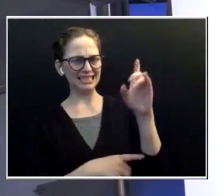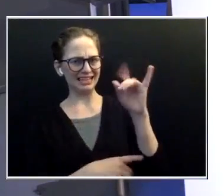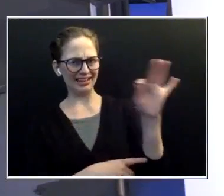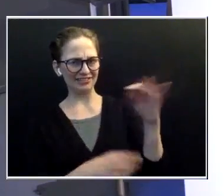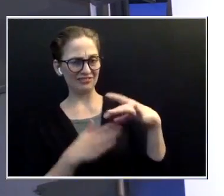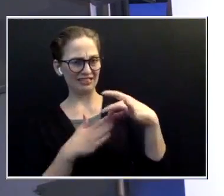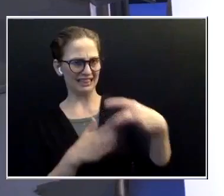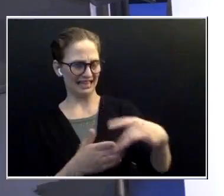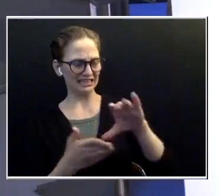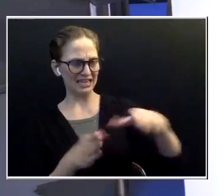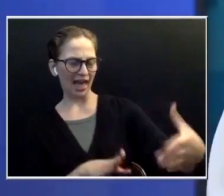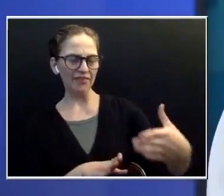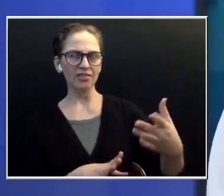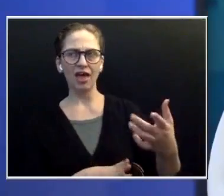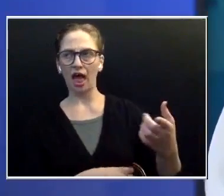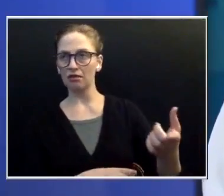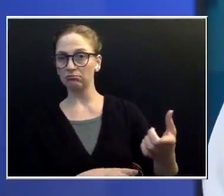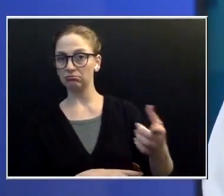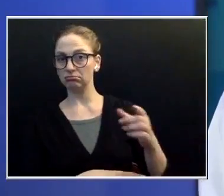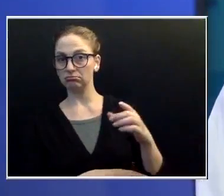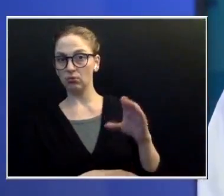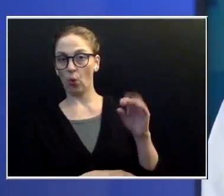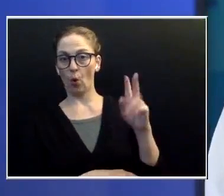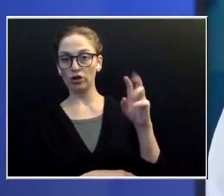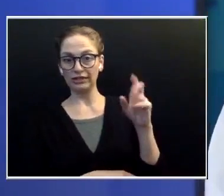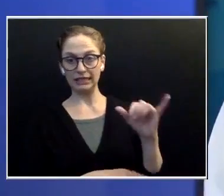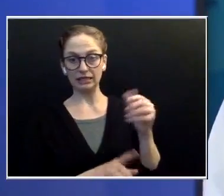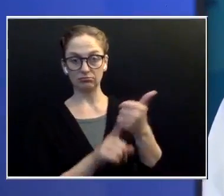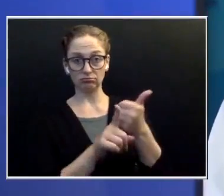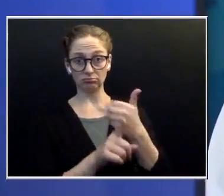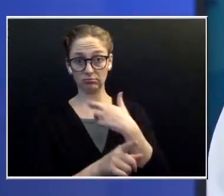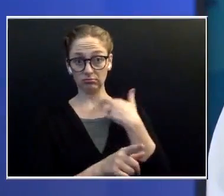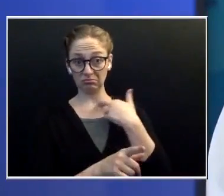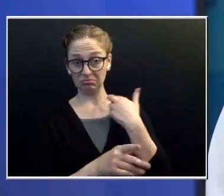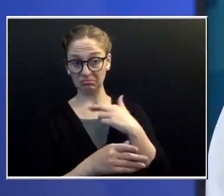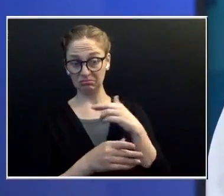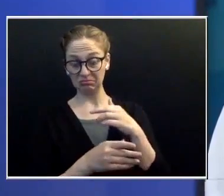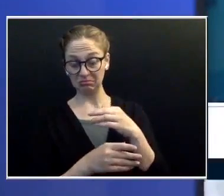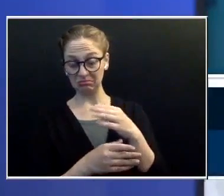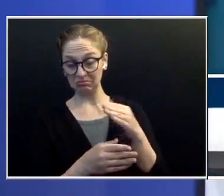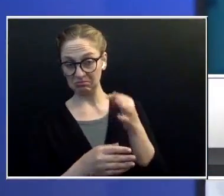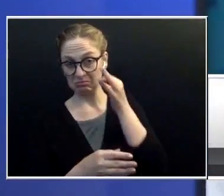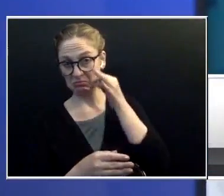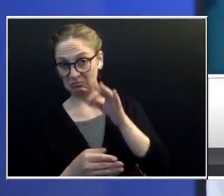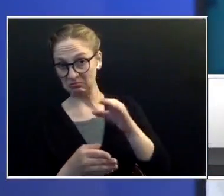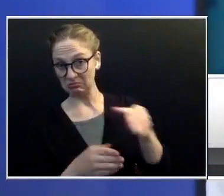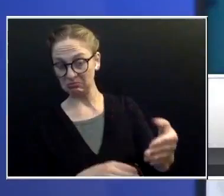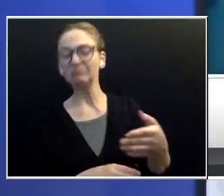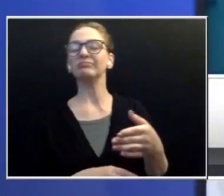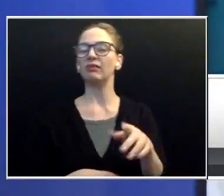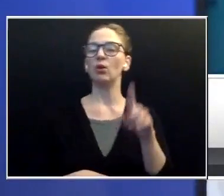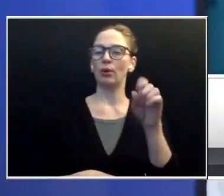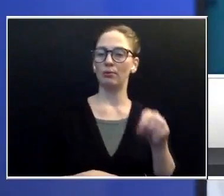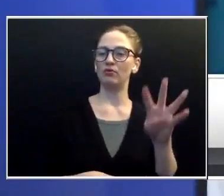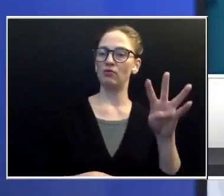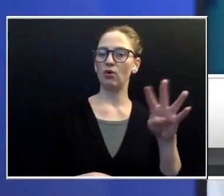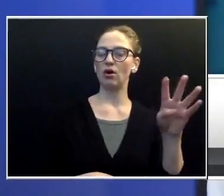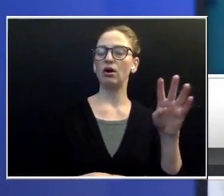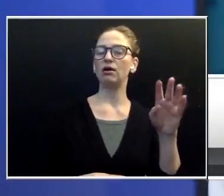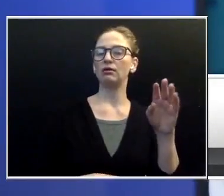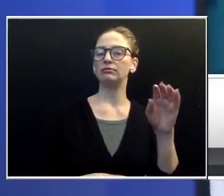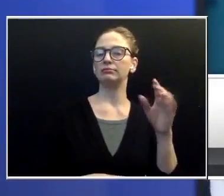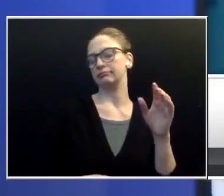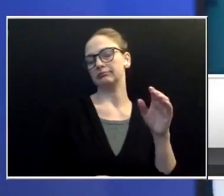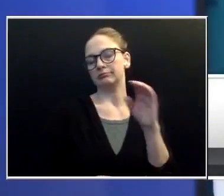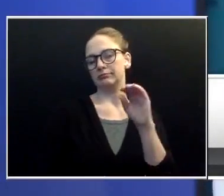that? So yeah, as I mentioned, actually about 1.4% of patients actually can die, again, if they have underlying risk factors, if they have actually more